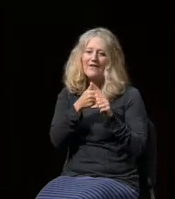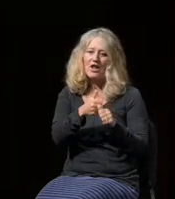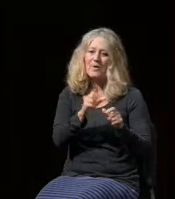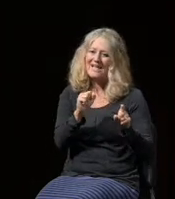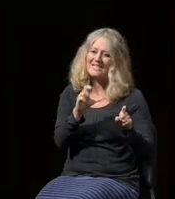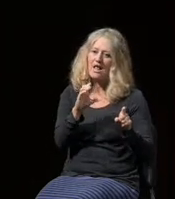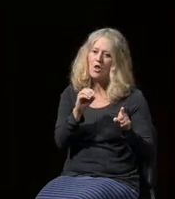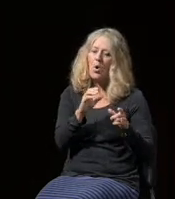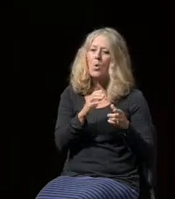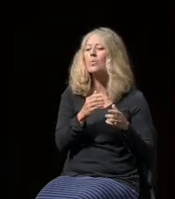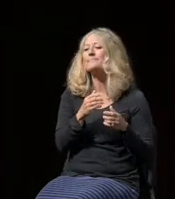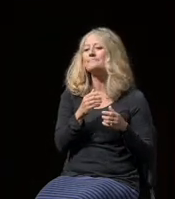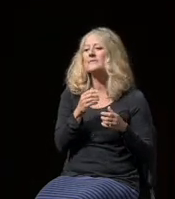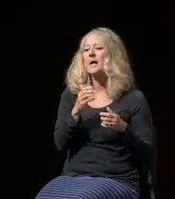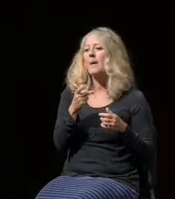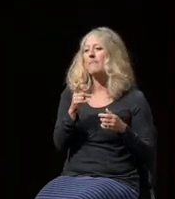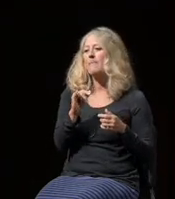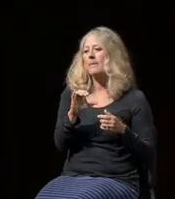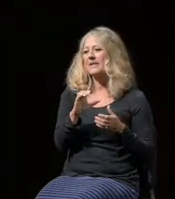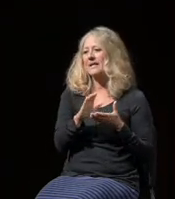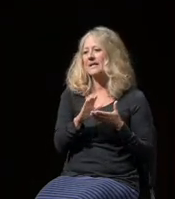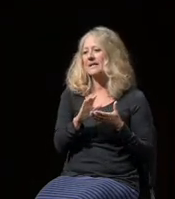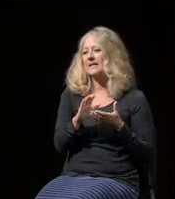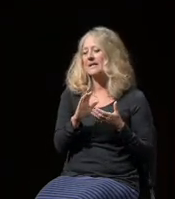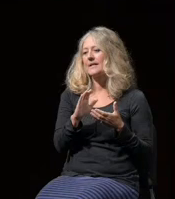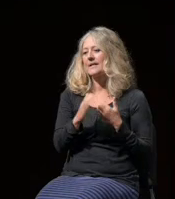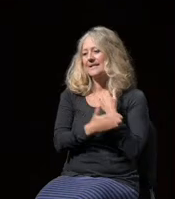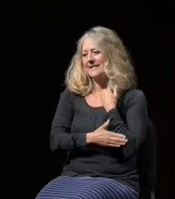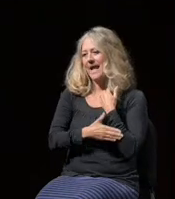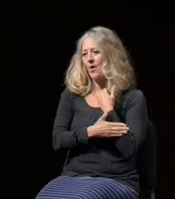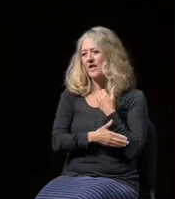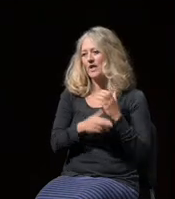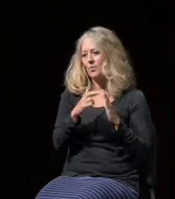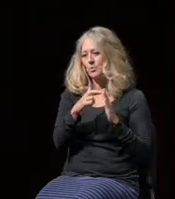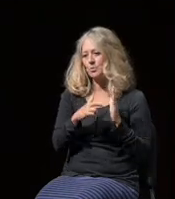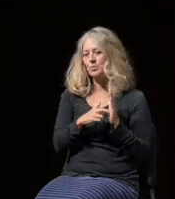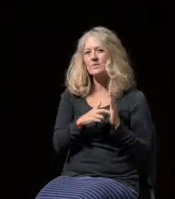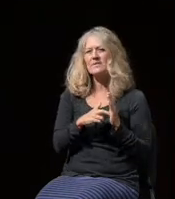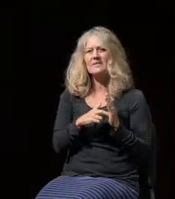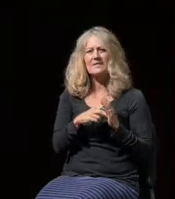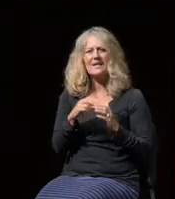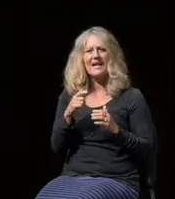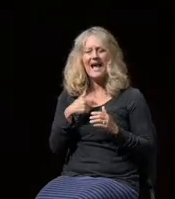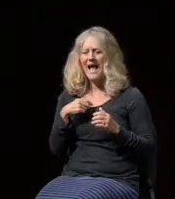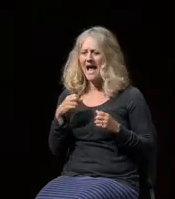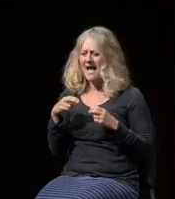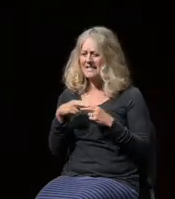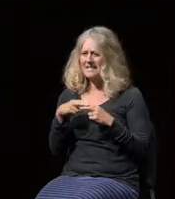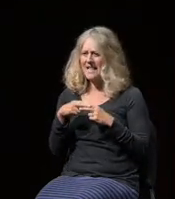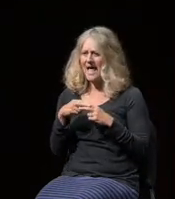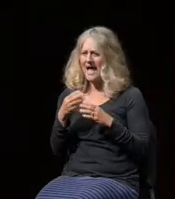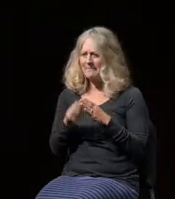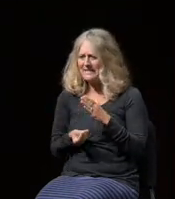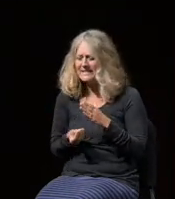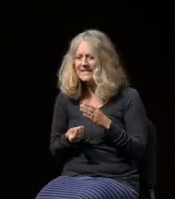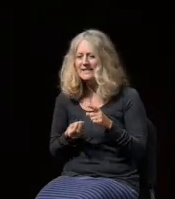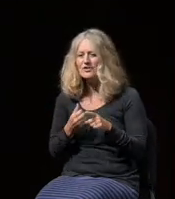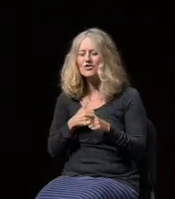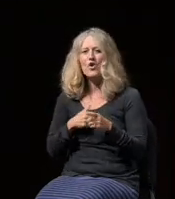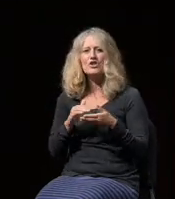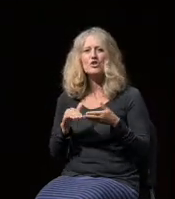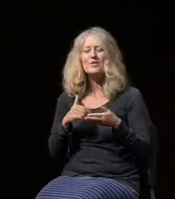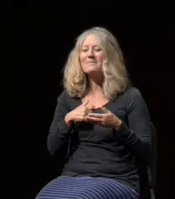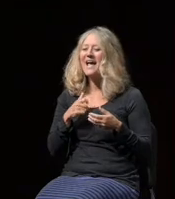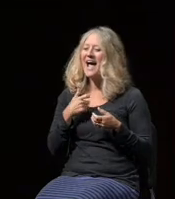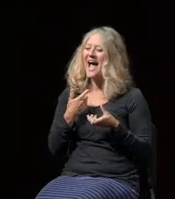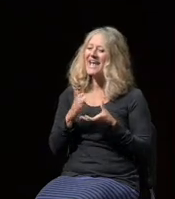guidance. I'm missing a slide. Sorry about that. I had a really